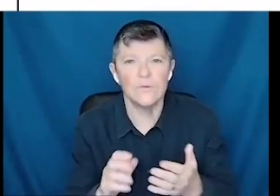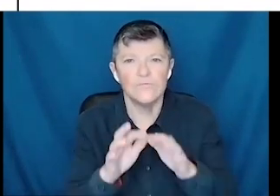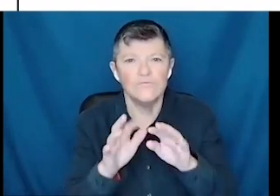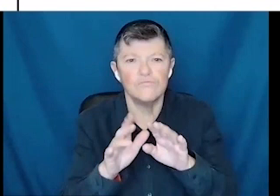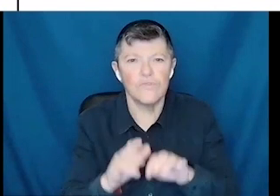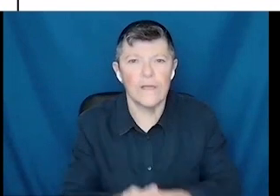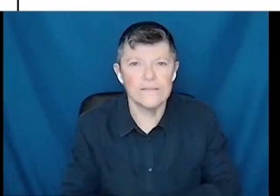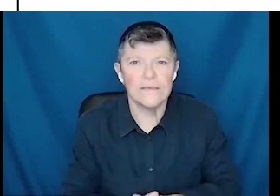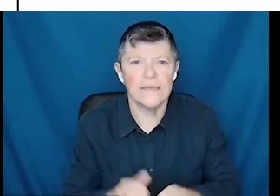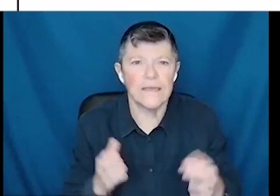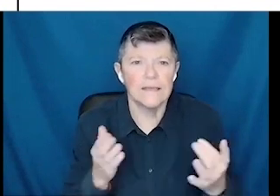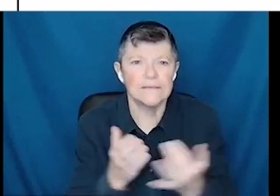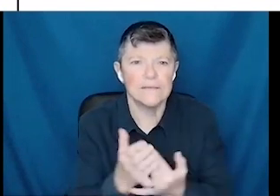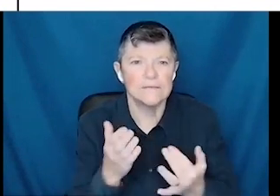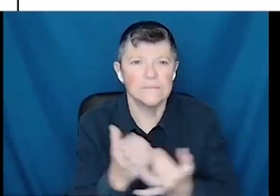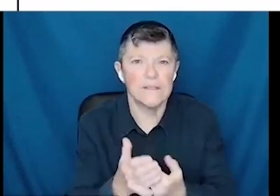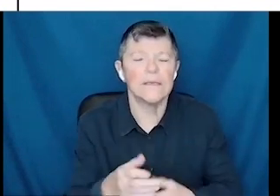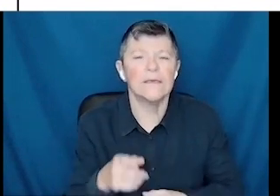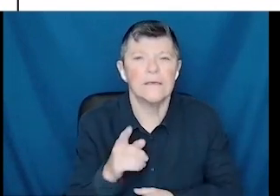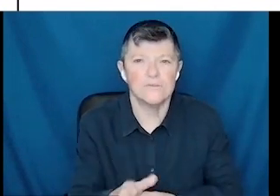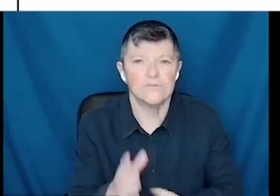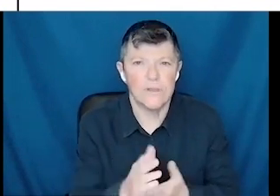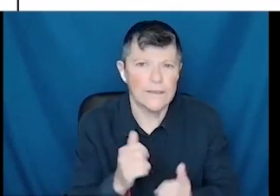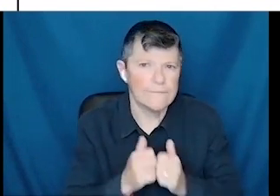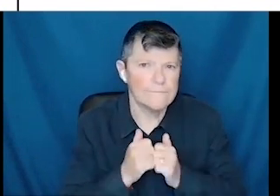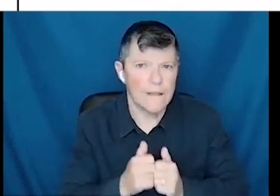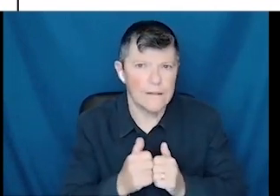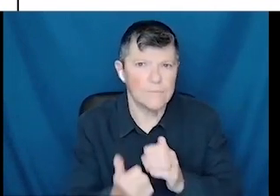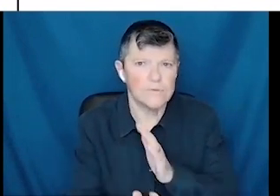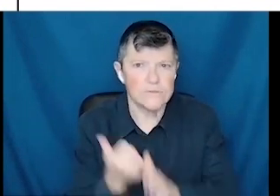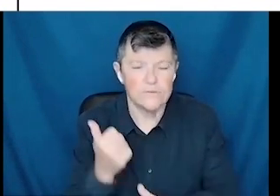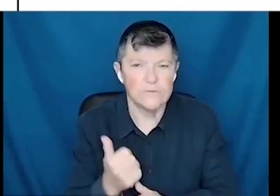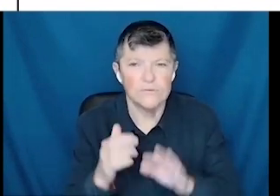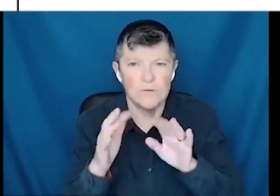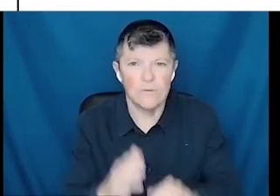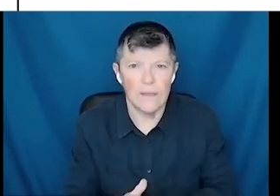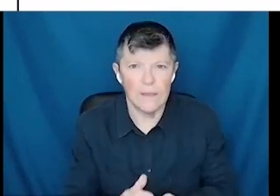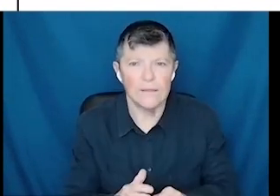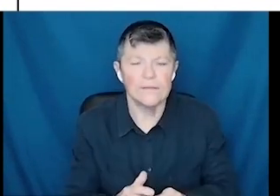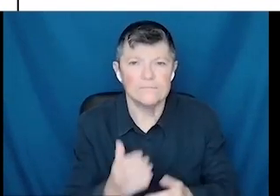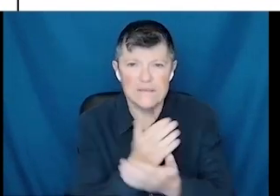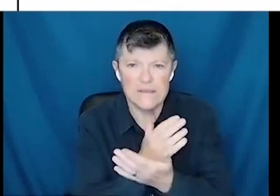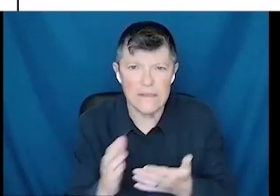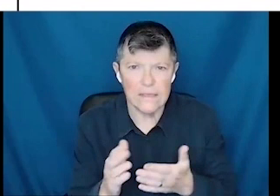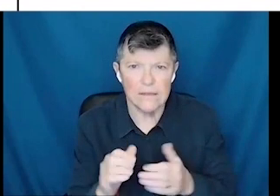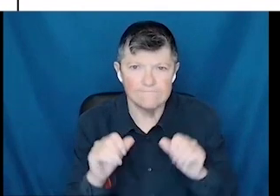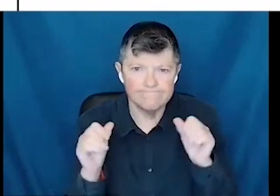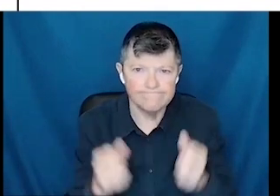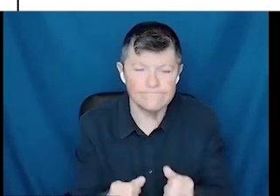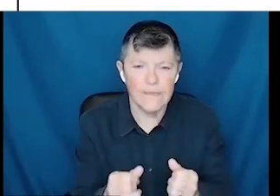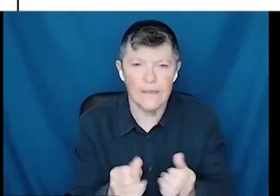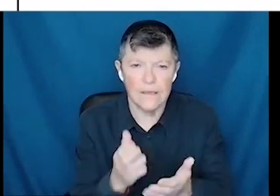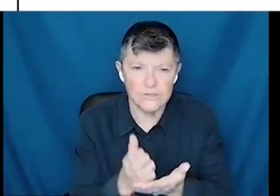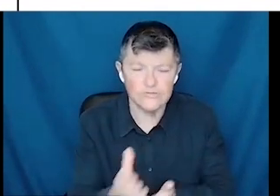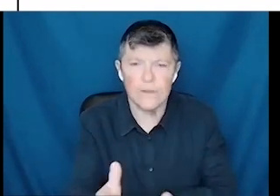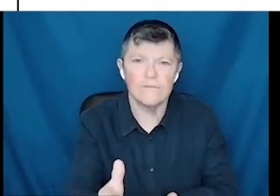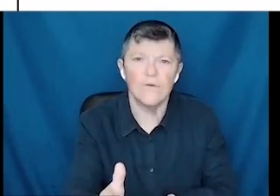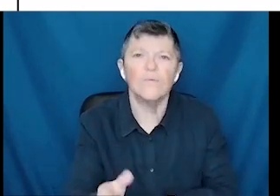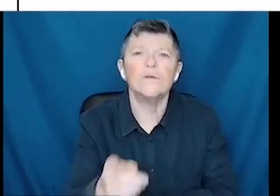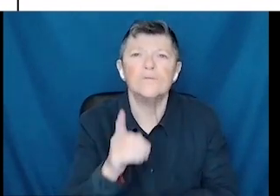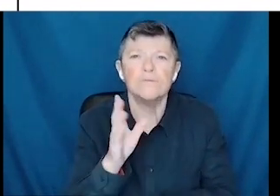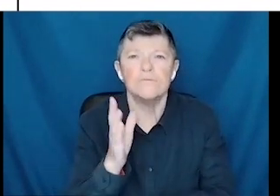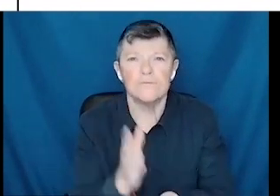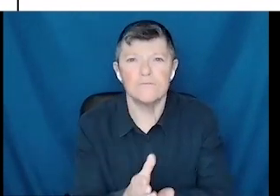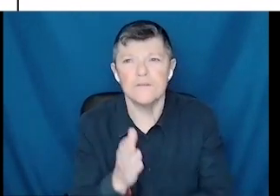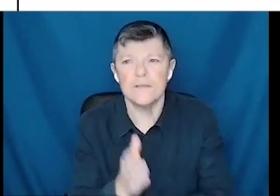a very valuable skill in itself. I think to write crisply, clearly, and straightforwardly takes,